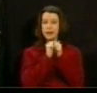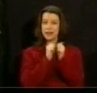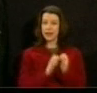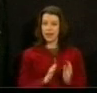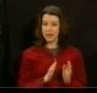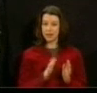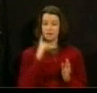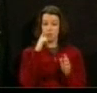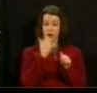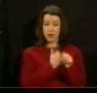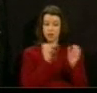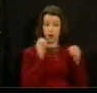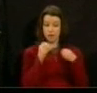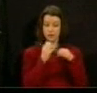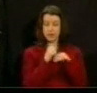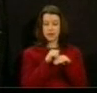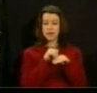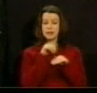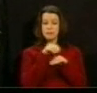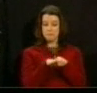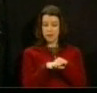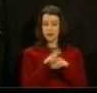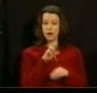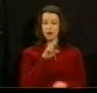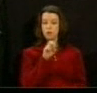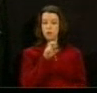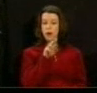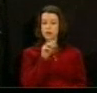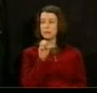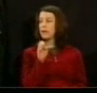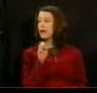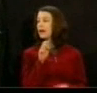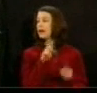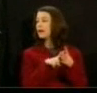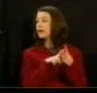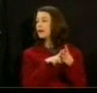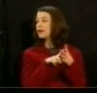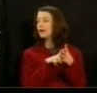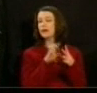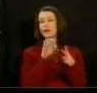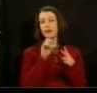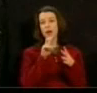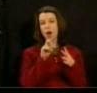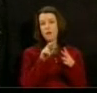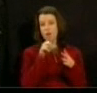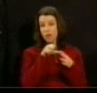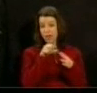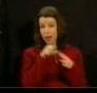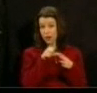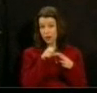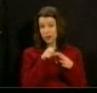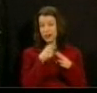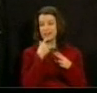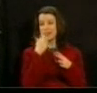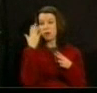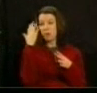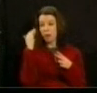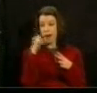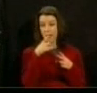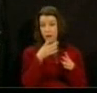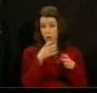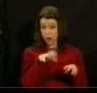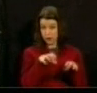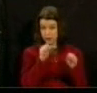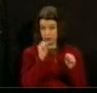office submit a resume, a cover letter expressing why they wish the